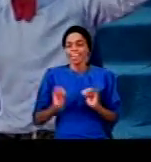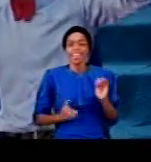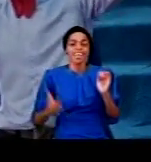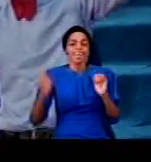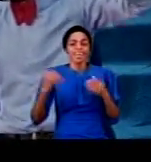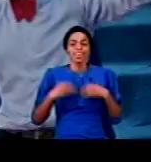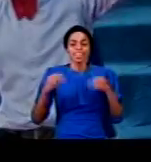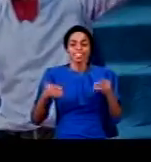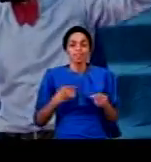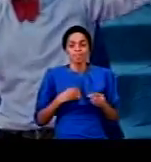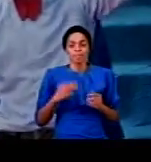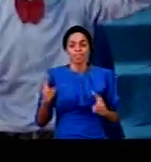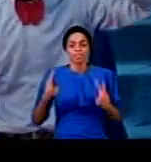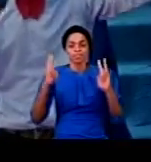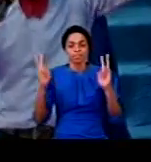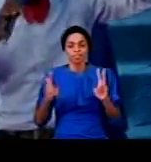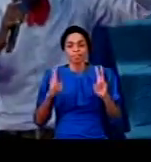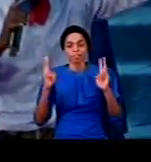Hallelujah, hallelujah,